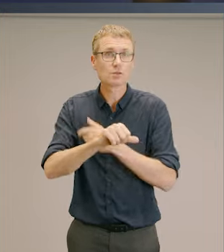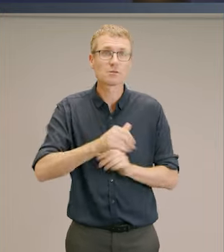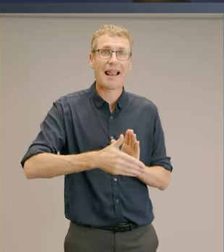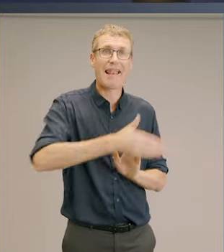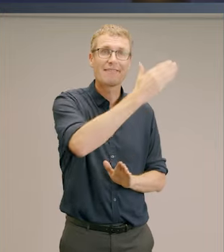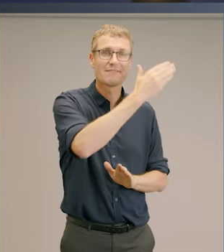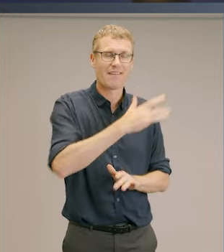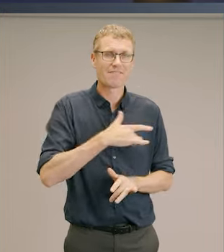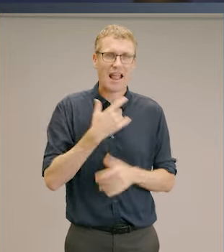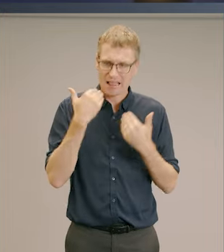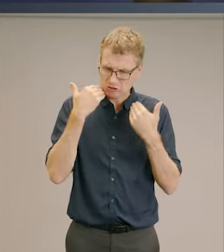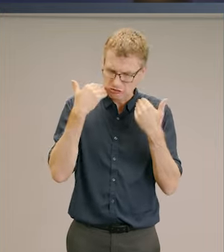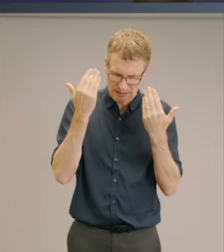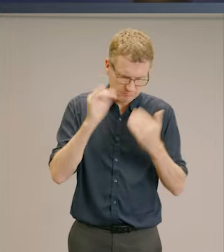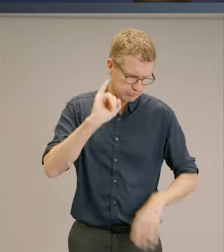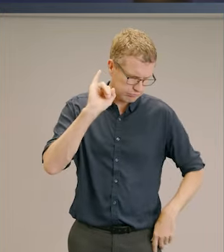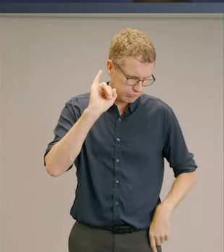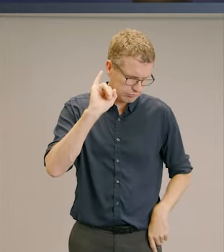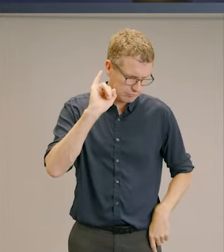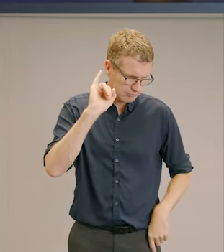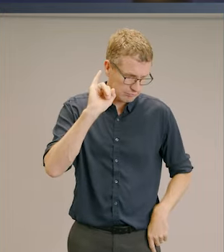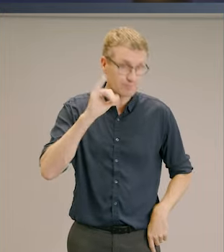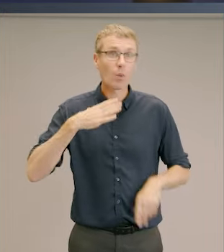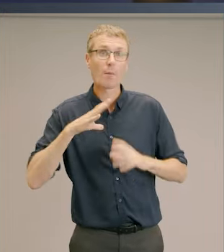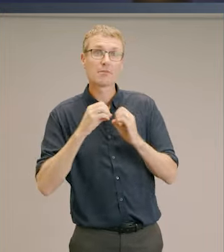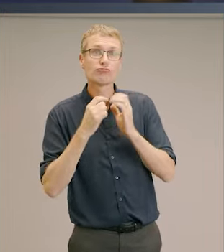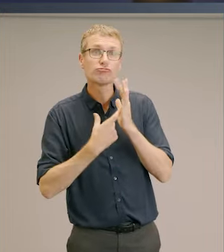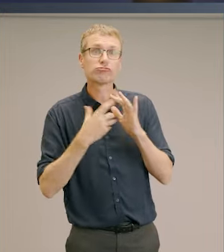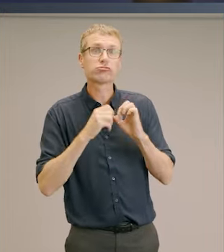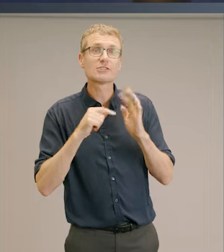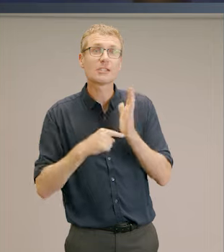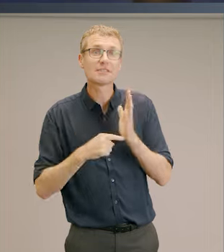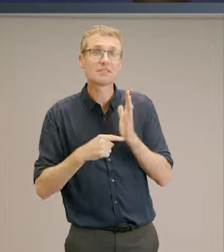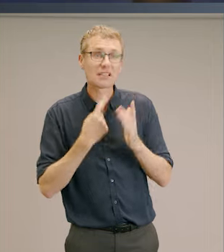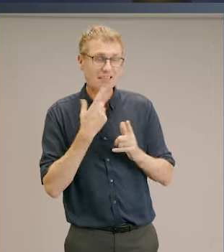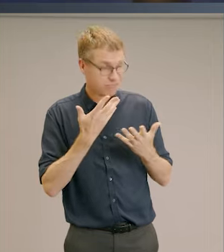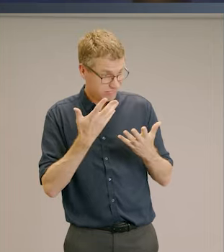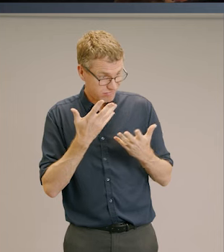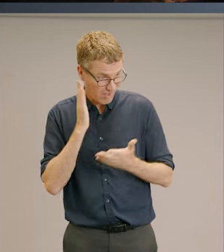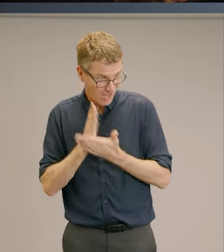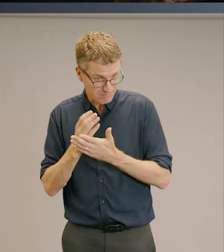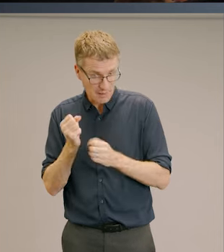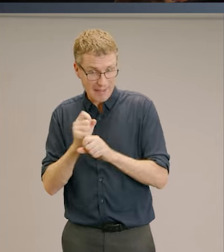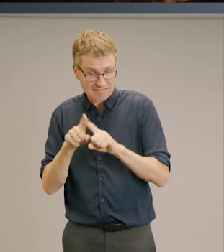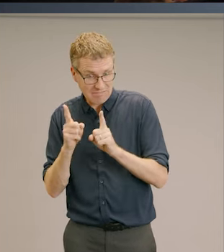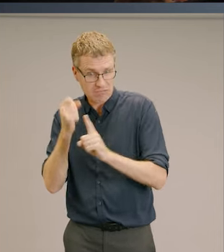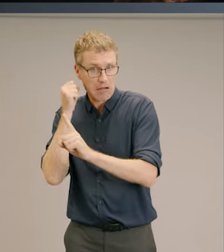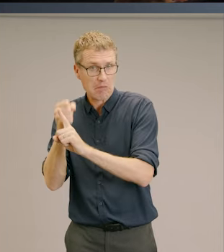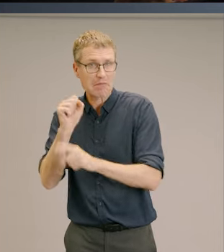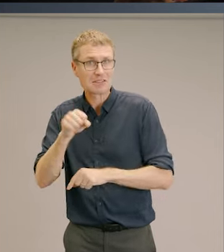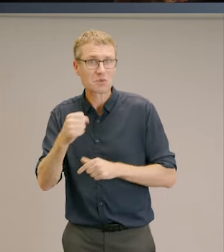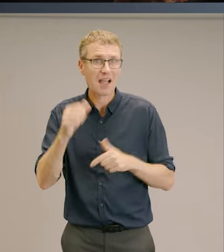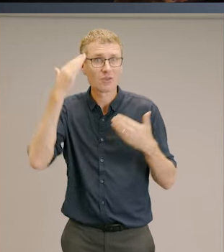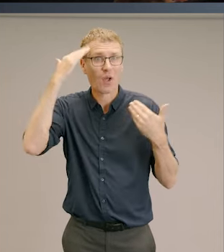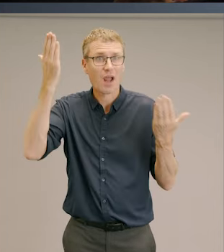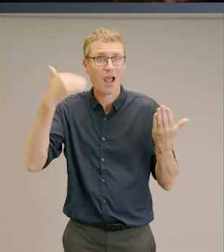They were actually released. They left. It was kind of like they left in shame. And Bridget said they kind of wondered if they'd made any difference at